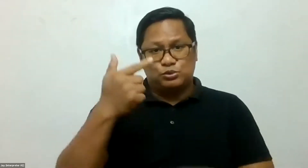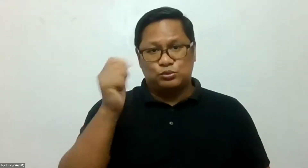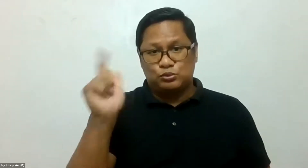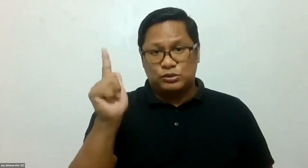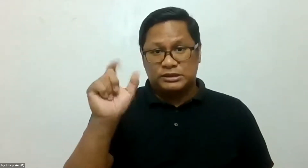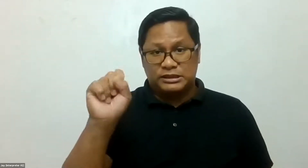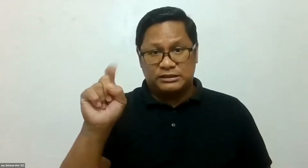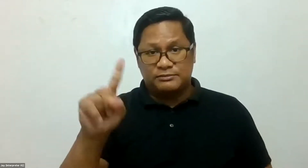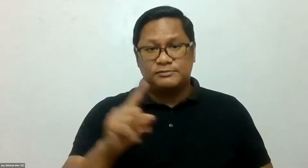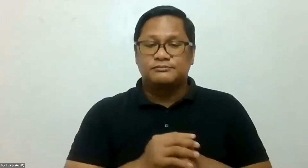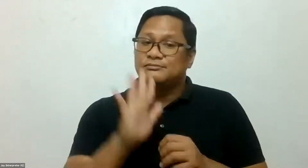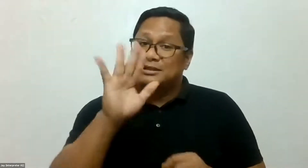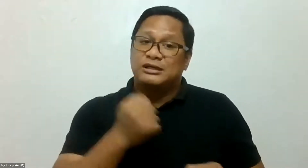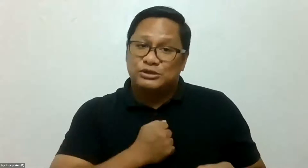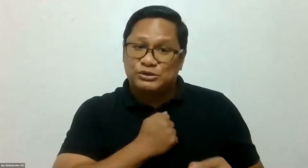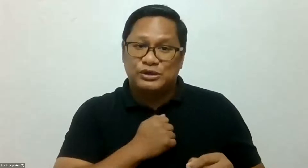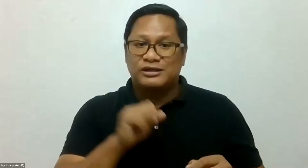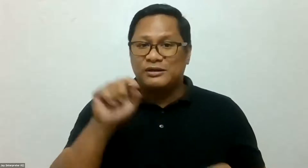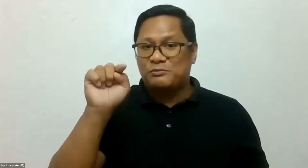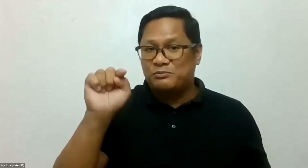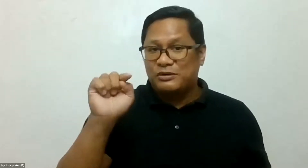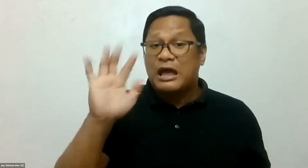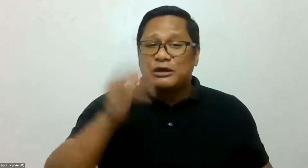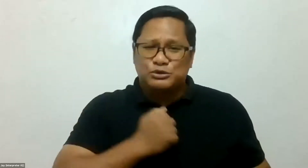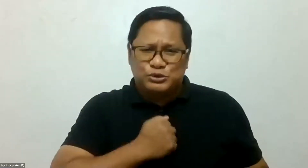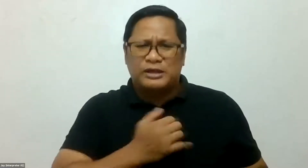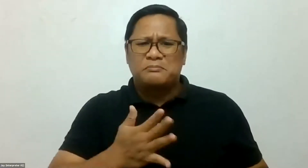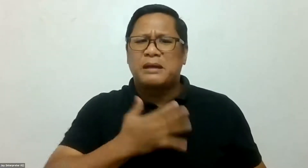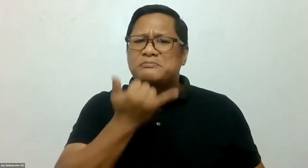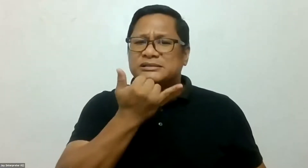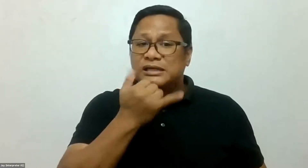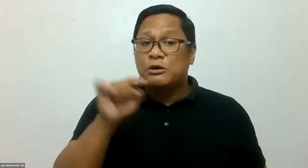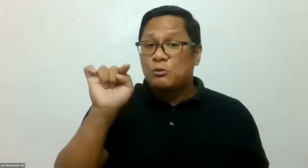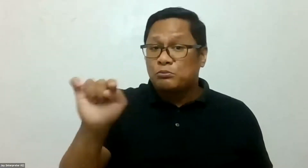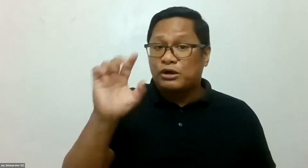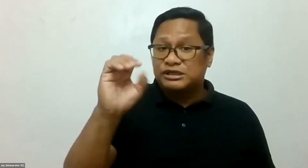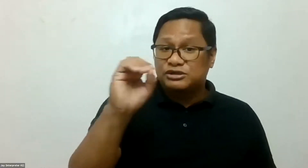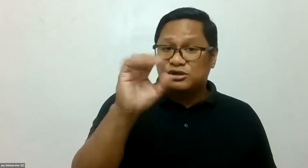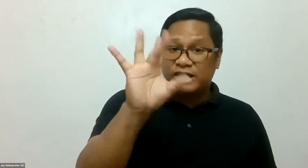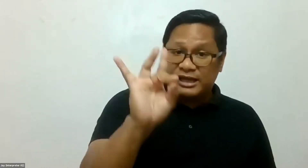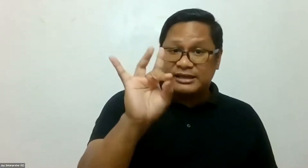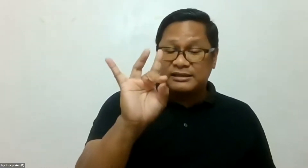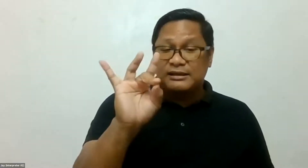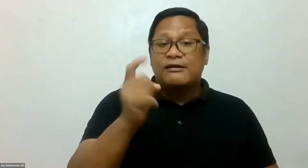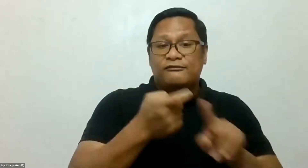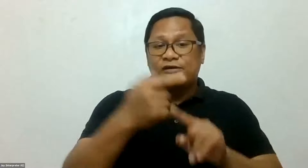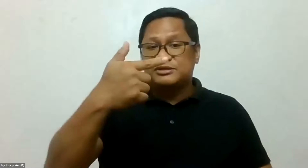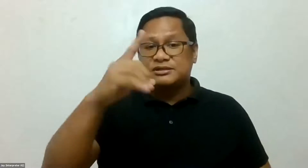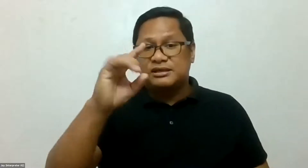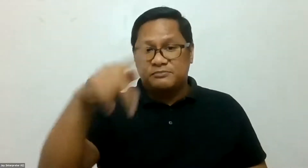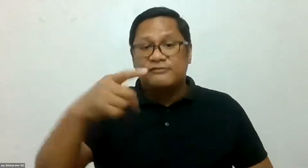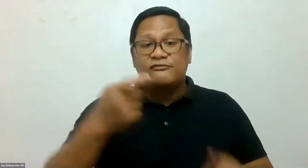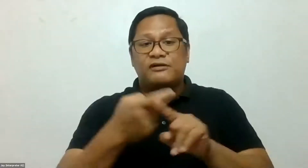And sorry, the 0.008, sorry, my mistake. 0.008% of the GDP was the